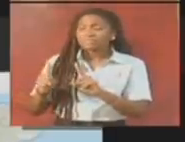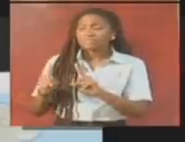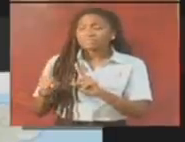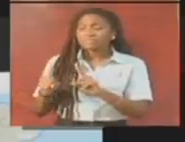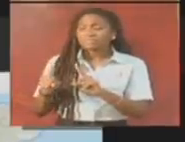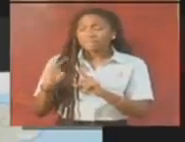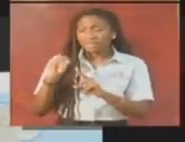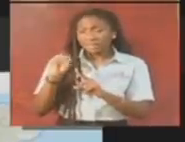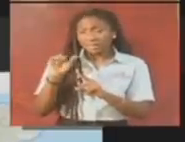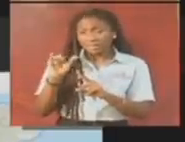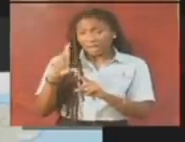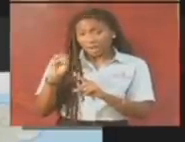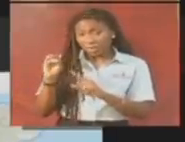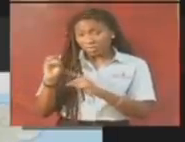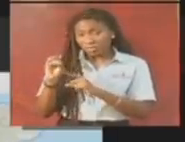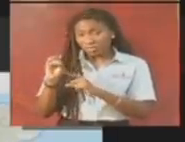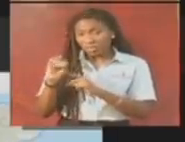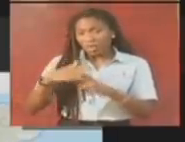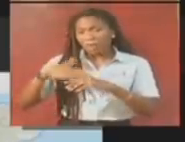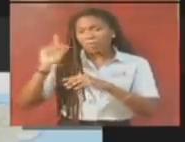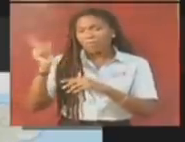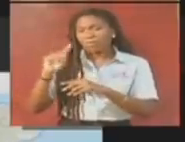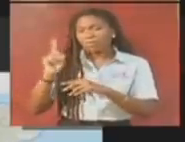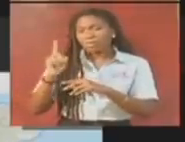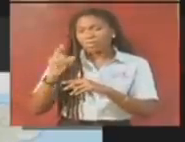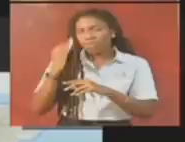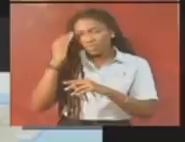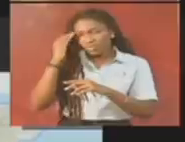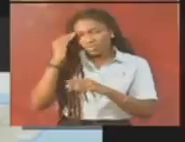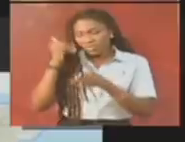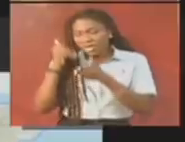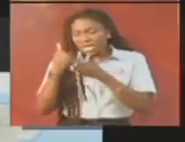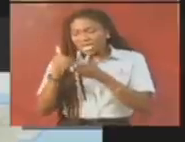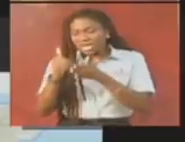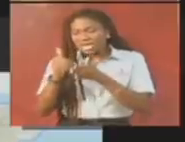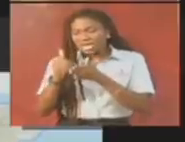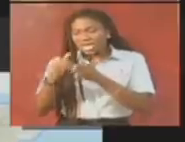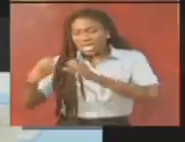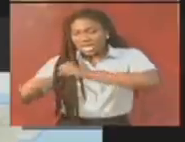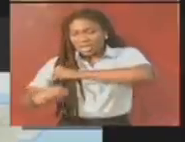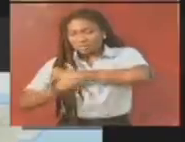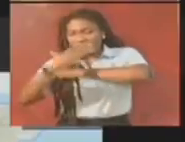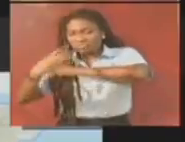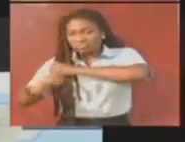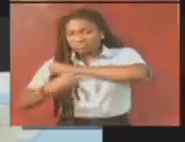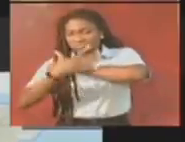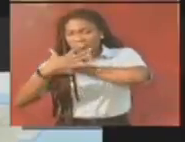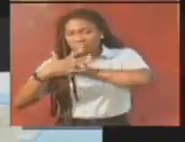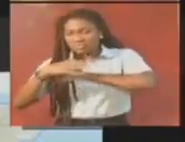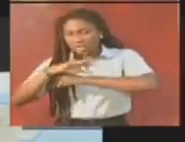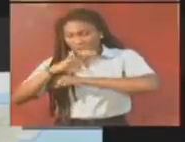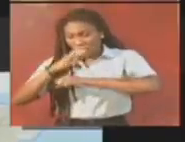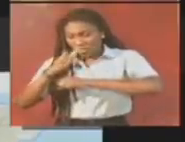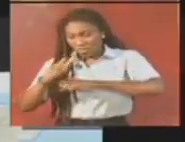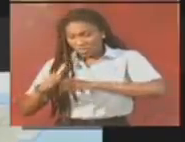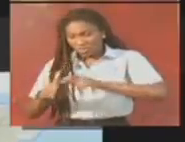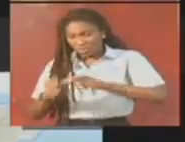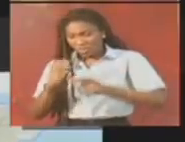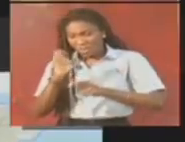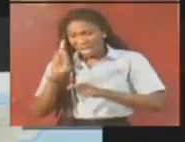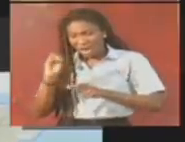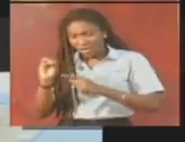the cases are spread along the road network, so along the Naprima-Mayaro Road, all the way to Mayaro, and then down